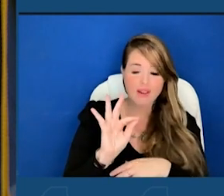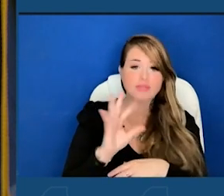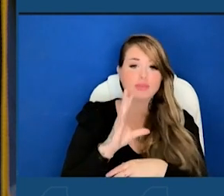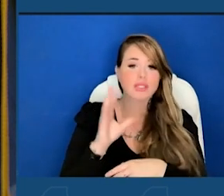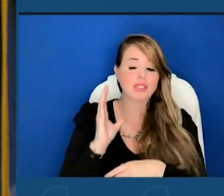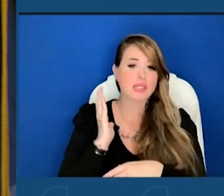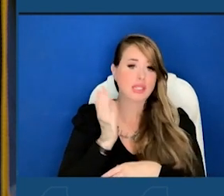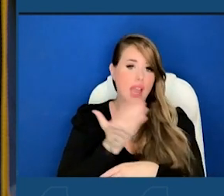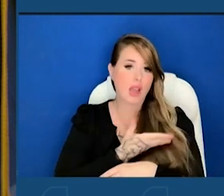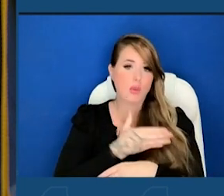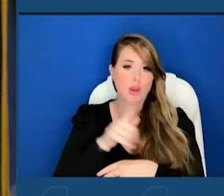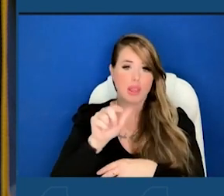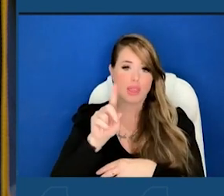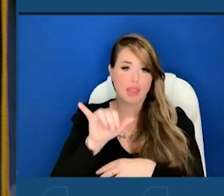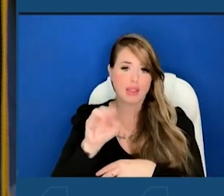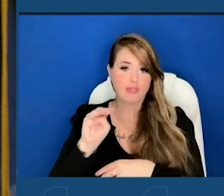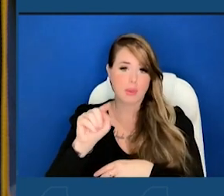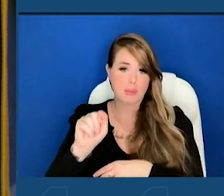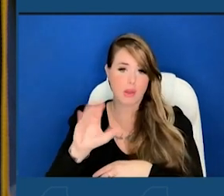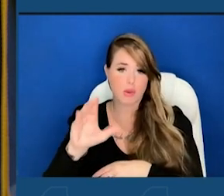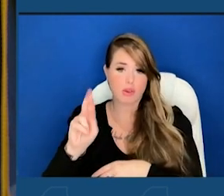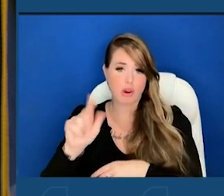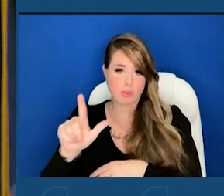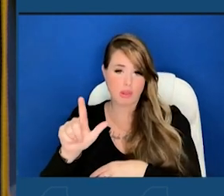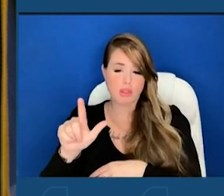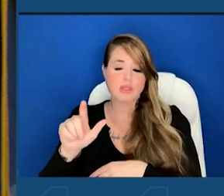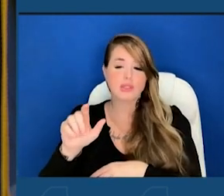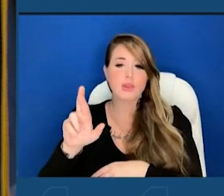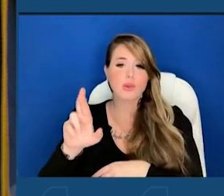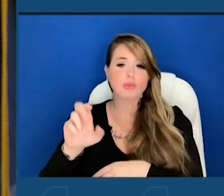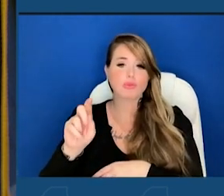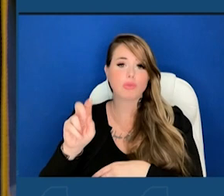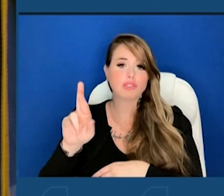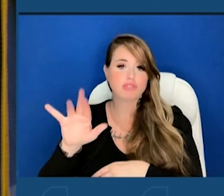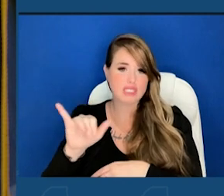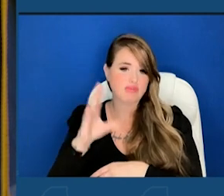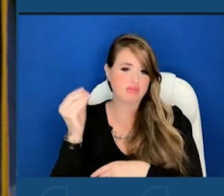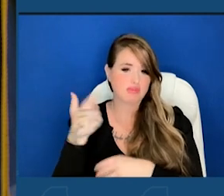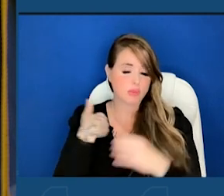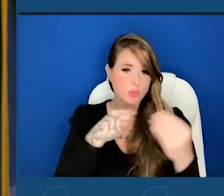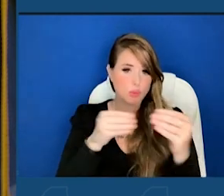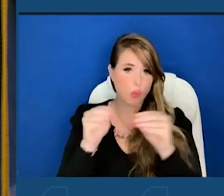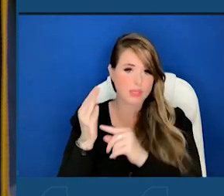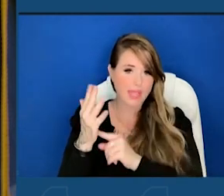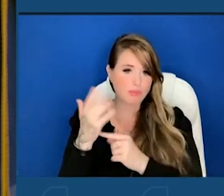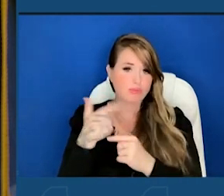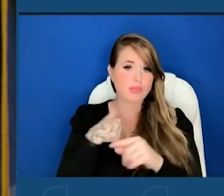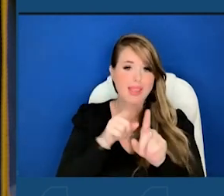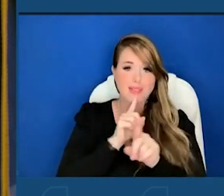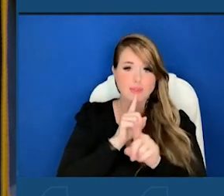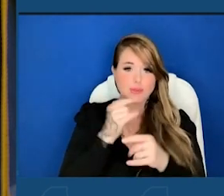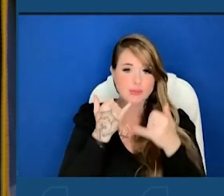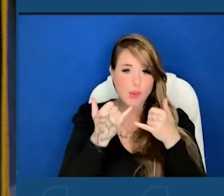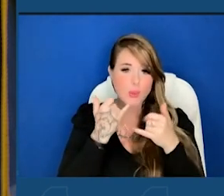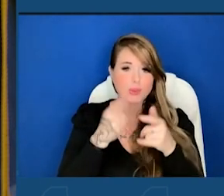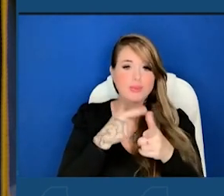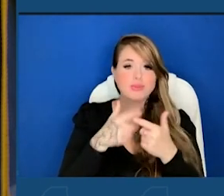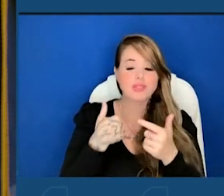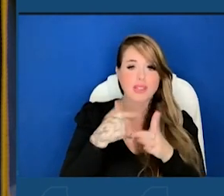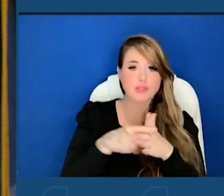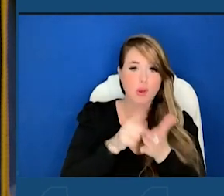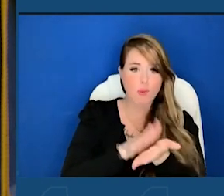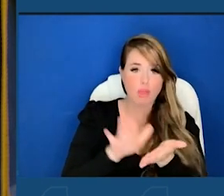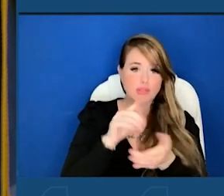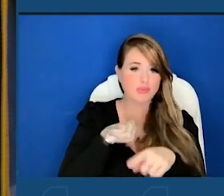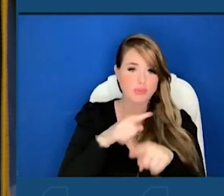Carmel Rectory, selling candles and answering the phones. I started college. I couldn't finish.